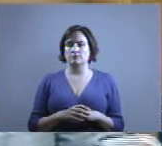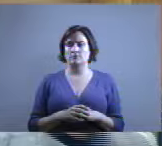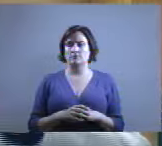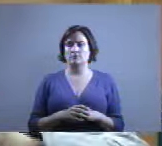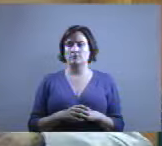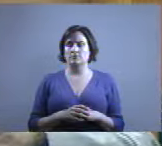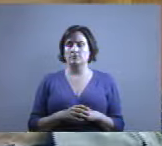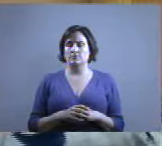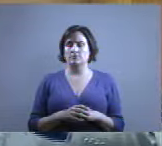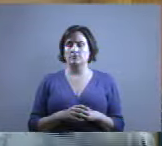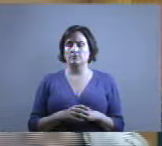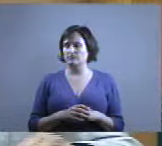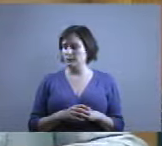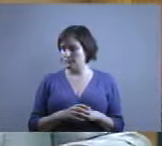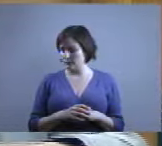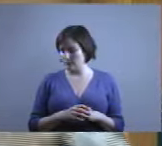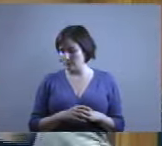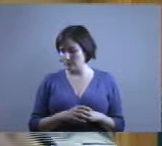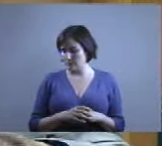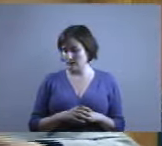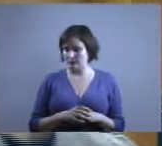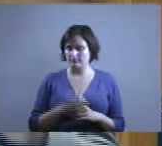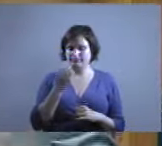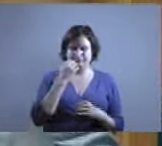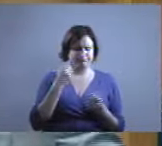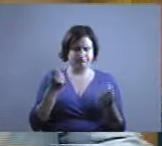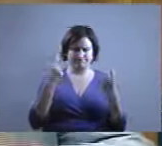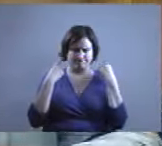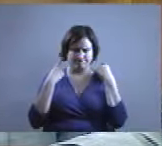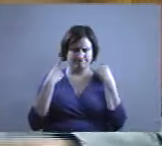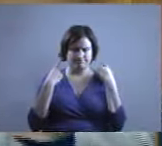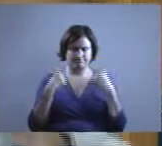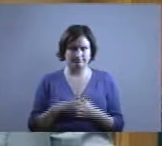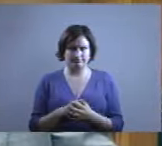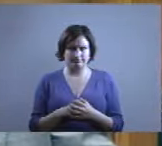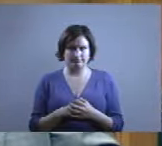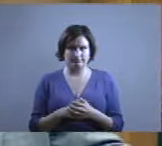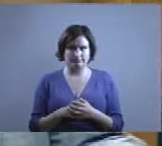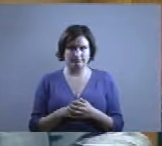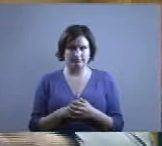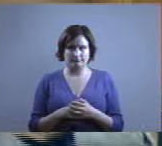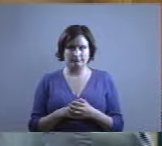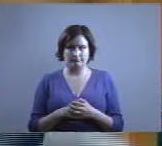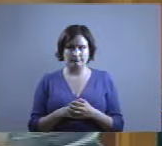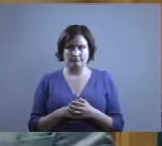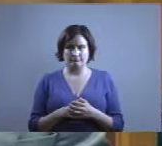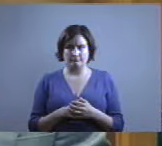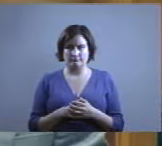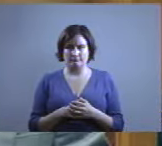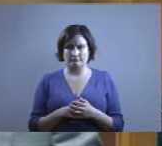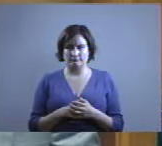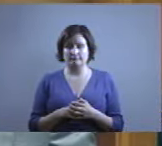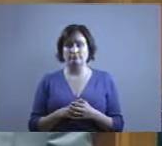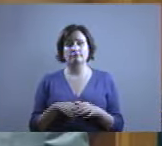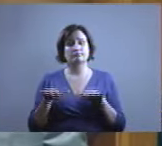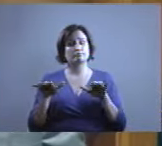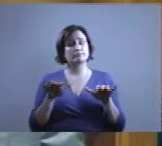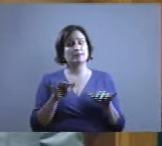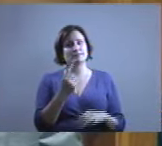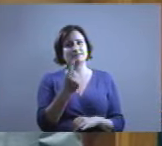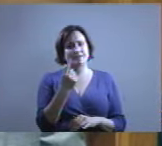Ngakho ke lokhu ukuthi abantu bakithi nanokuthi abantu bakithi abathengwa, abantu bakithi bahlakaniphile bayalibona ikusasa labo